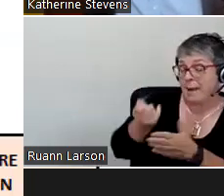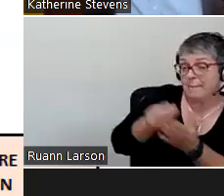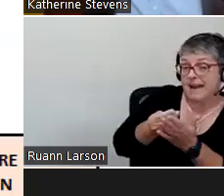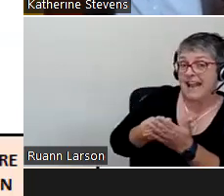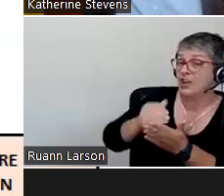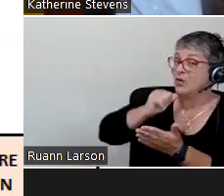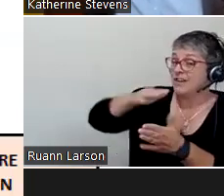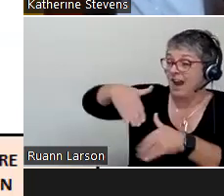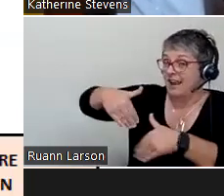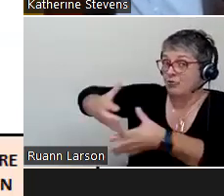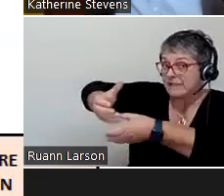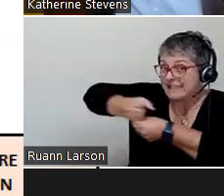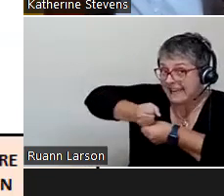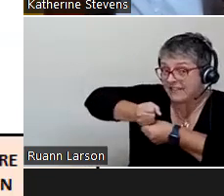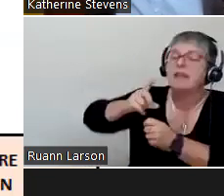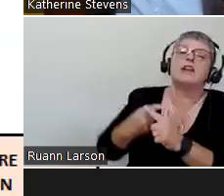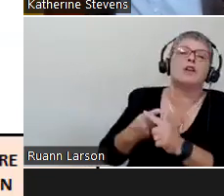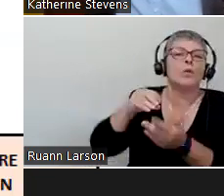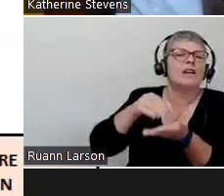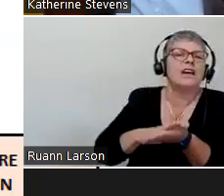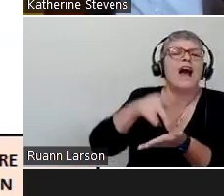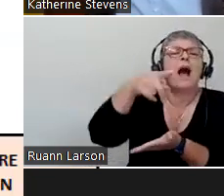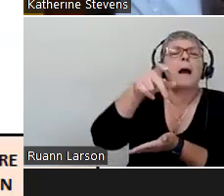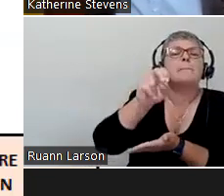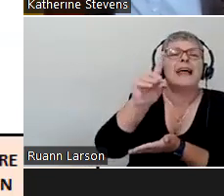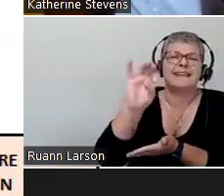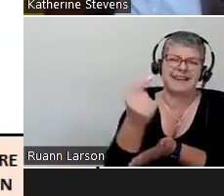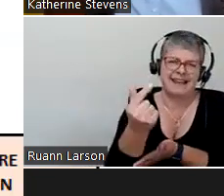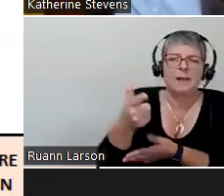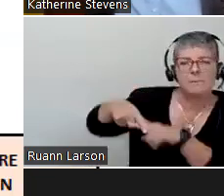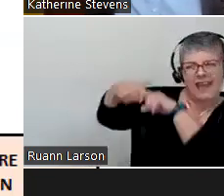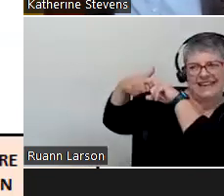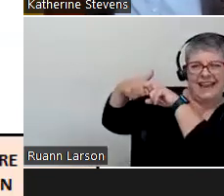would enter pending and name, if possible,